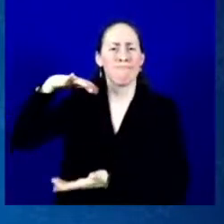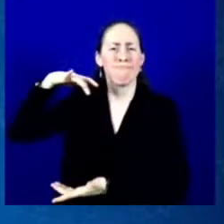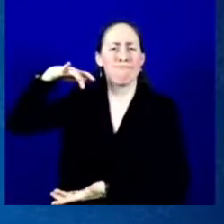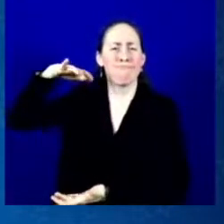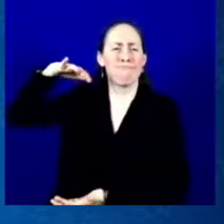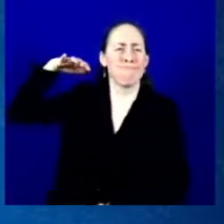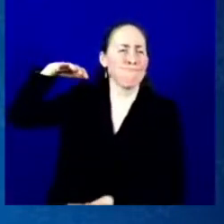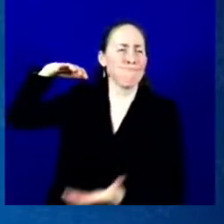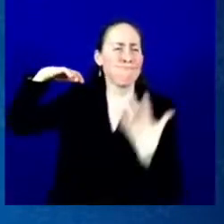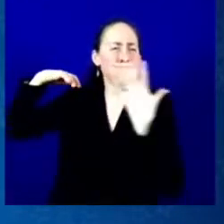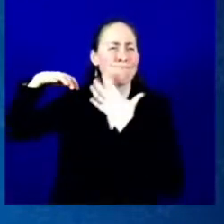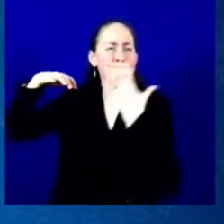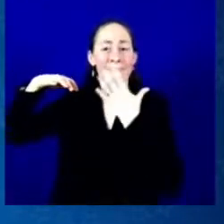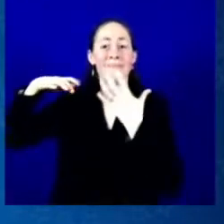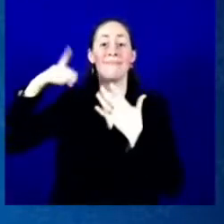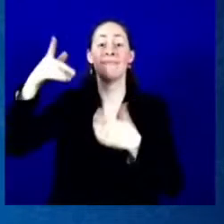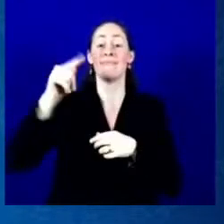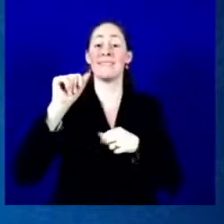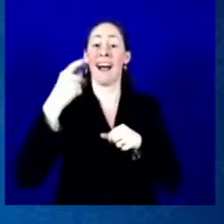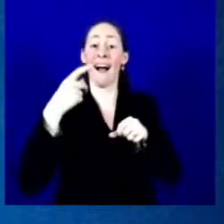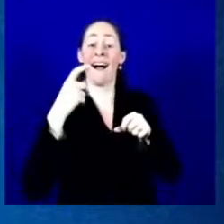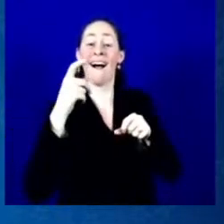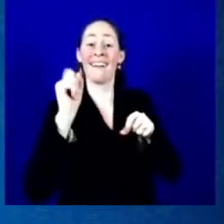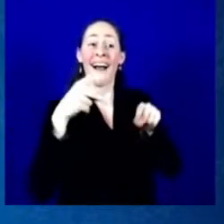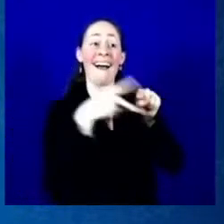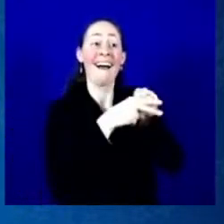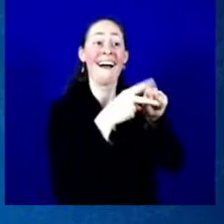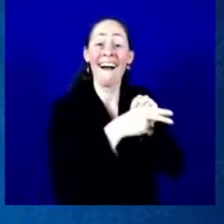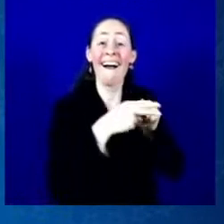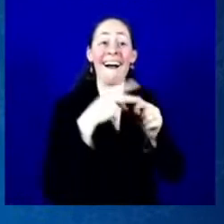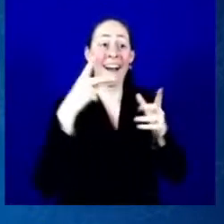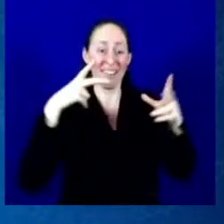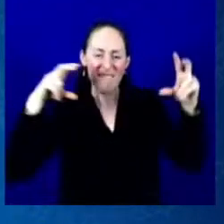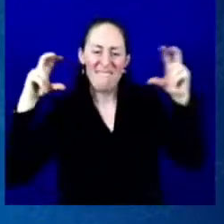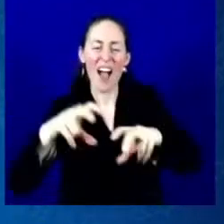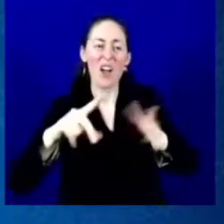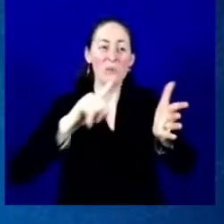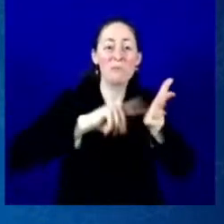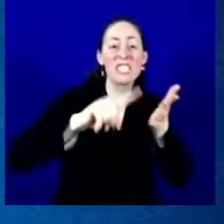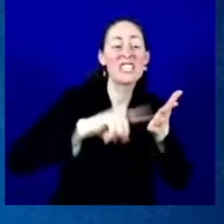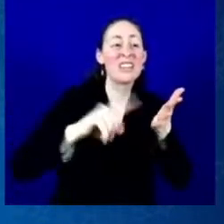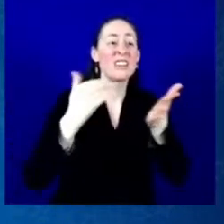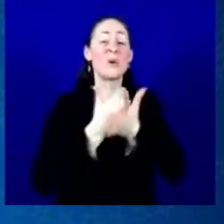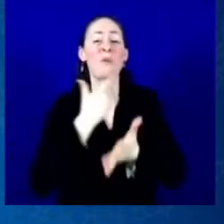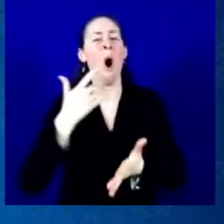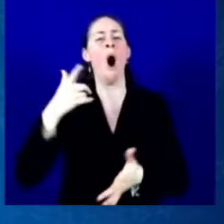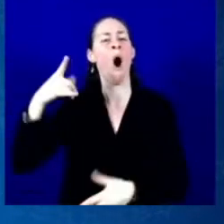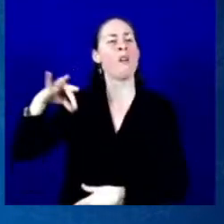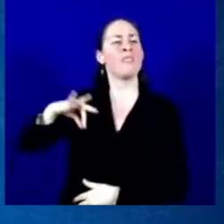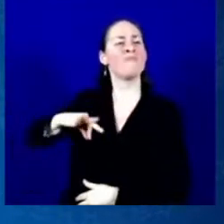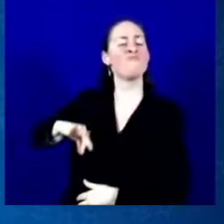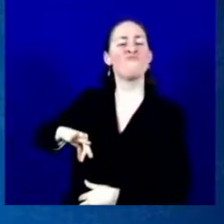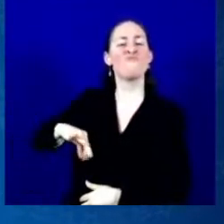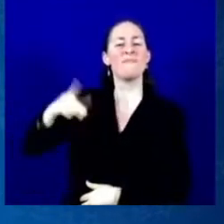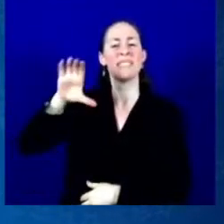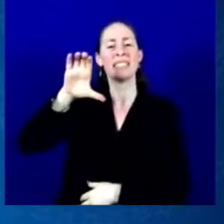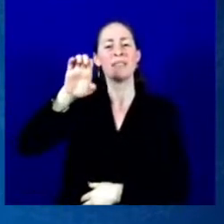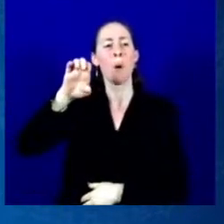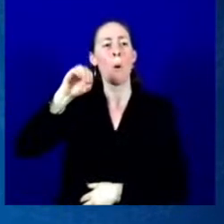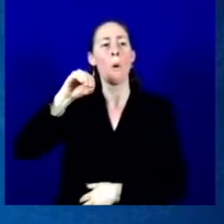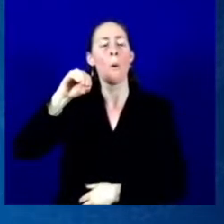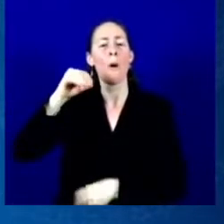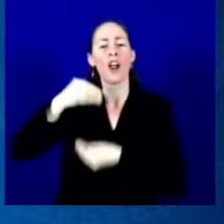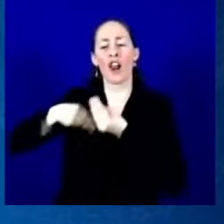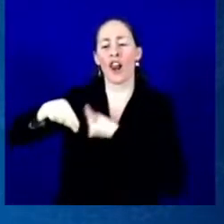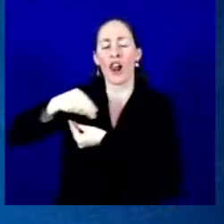invest in research and development, it poured billions of dollars into the pockets of CEOs. In fact, the pay gap